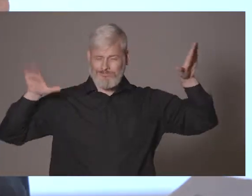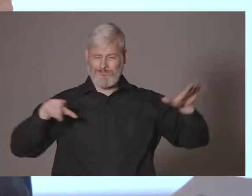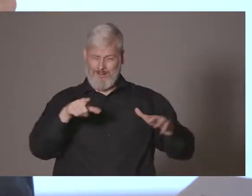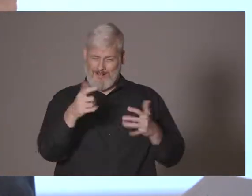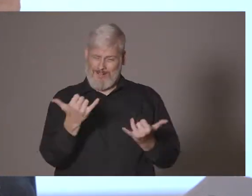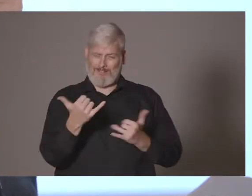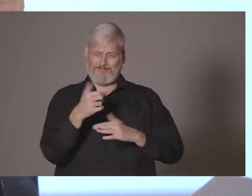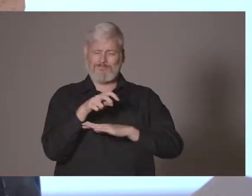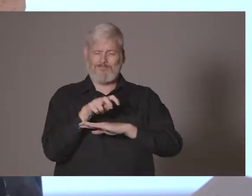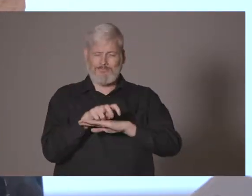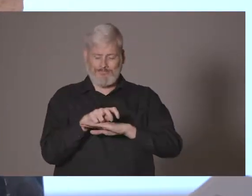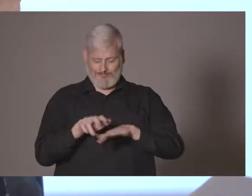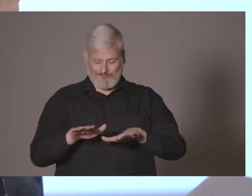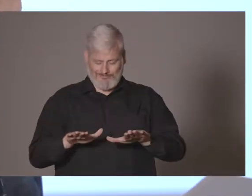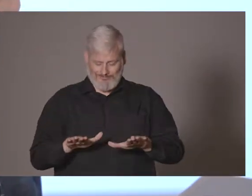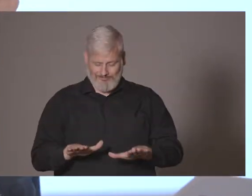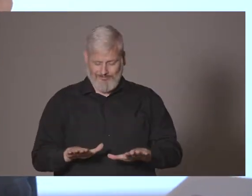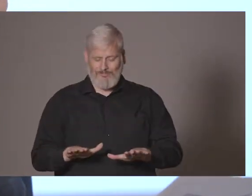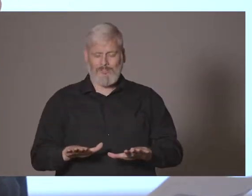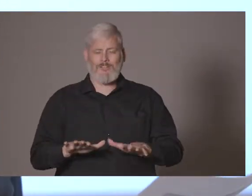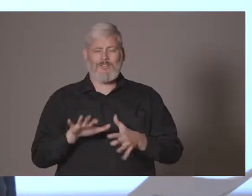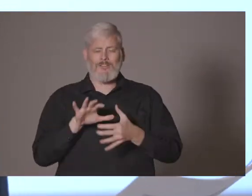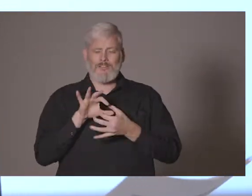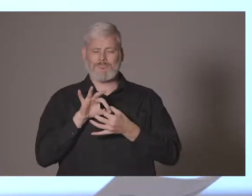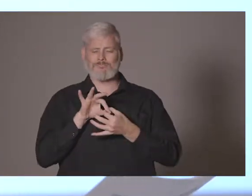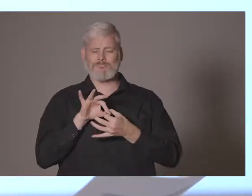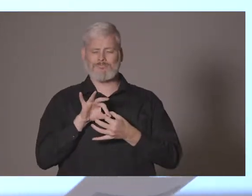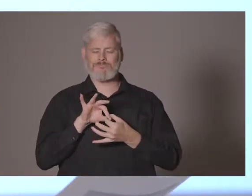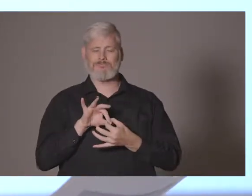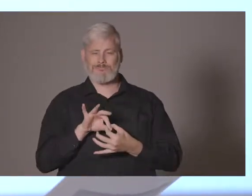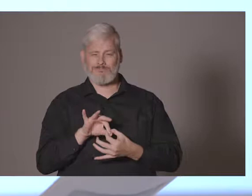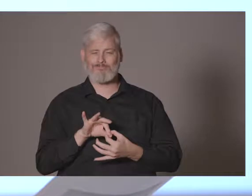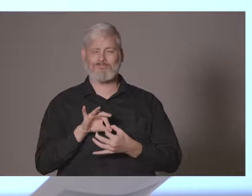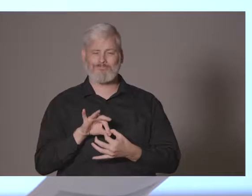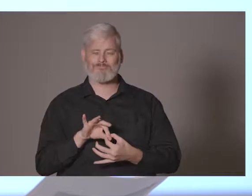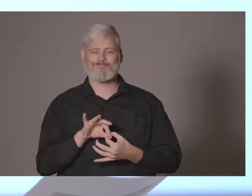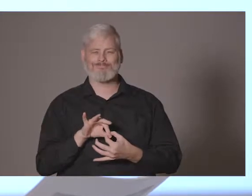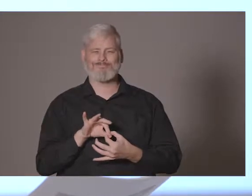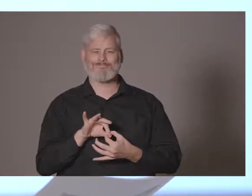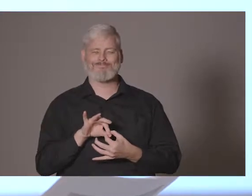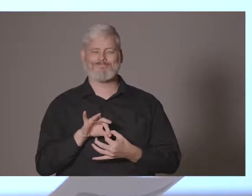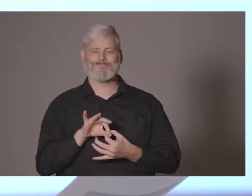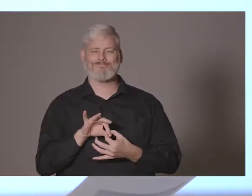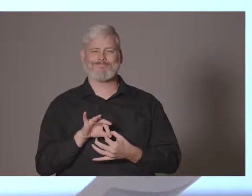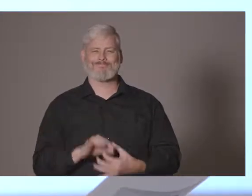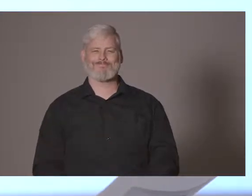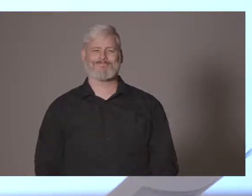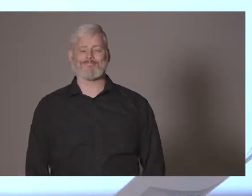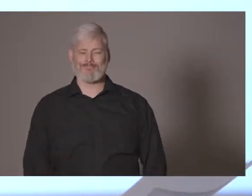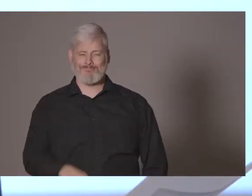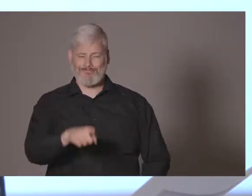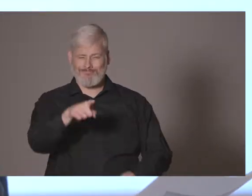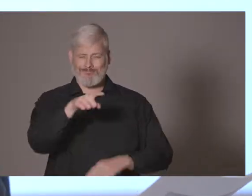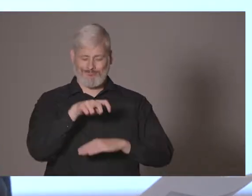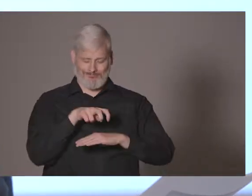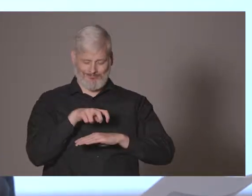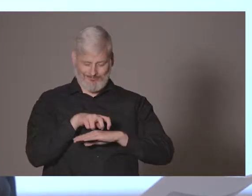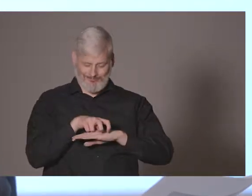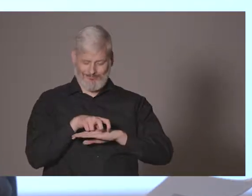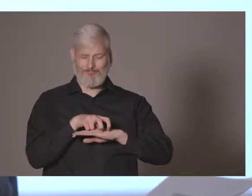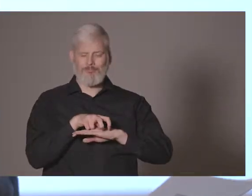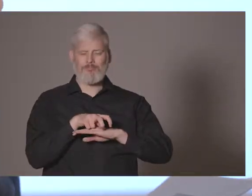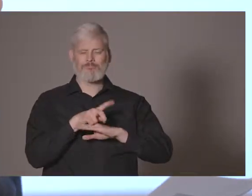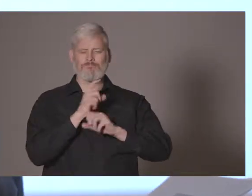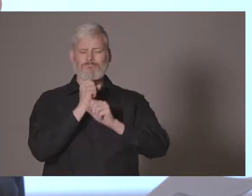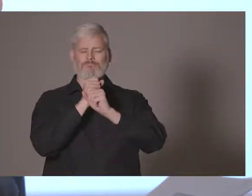drops to a whisper, and I remember again that life isn't a relay race, that we will all cross the finish line.